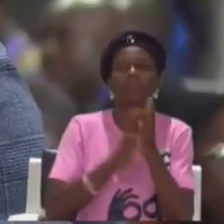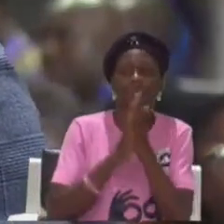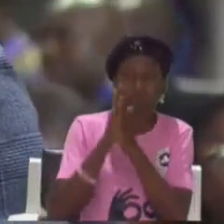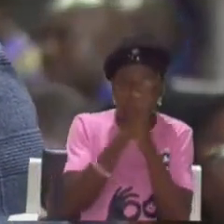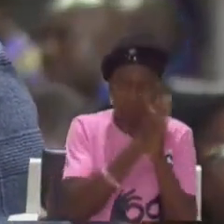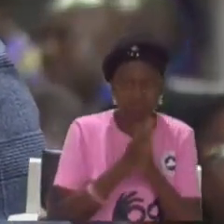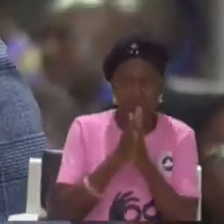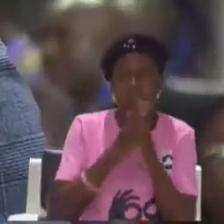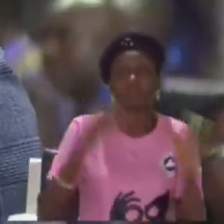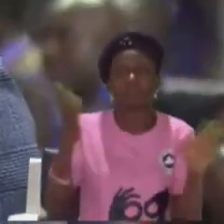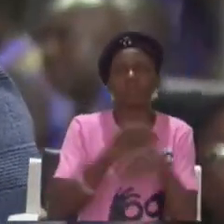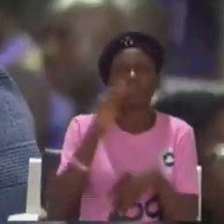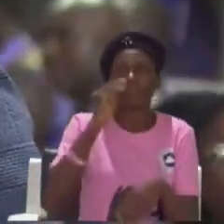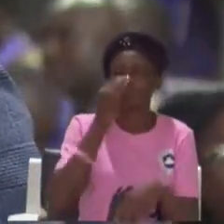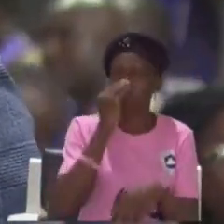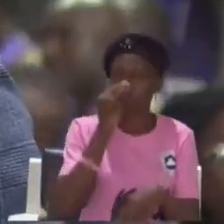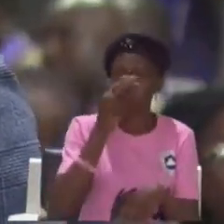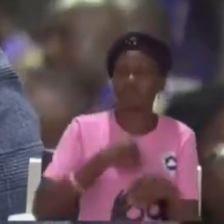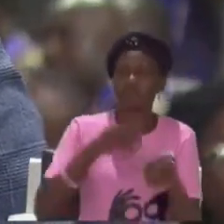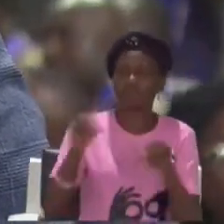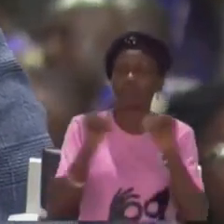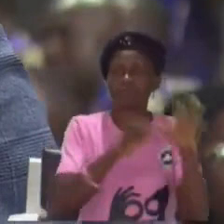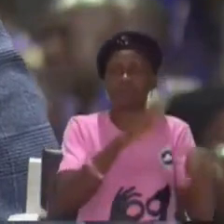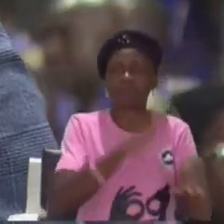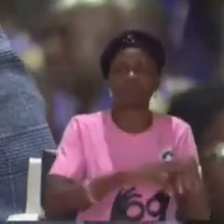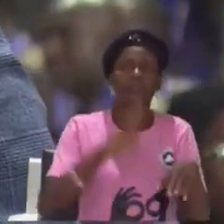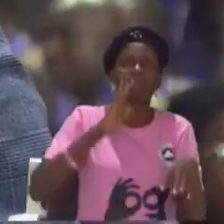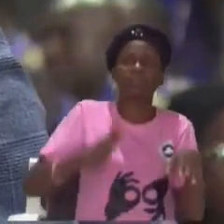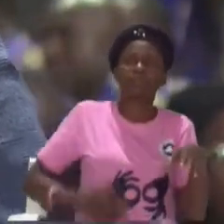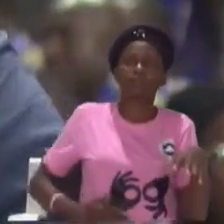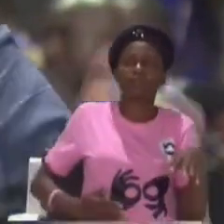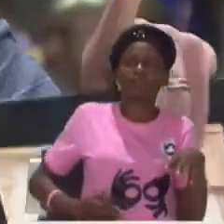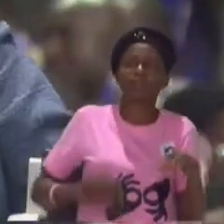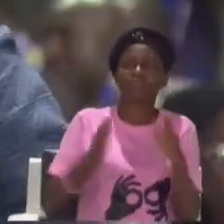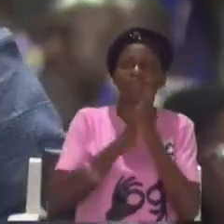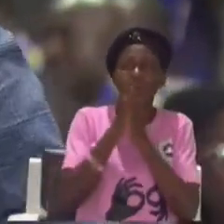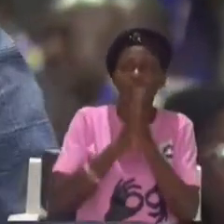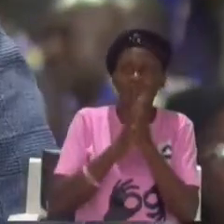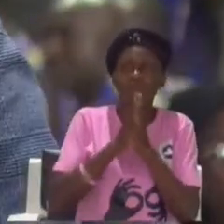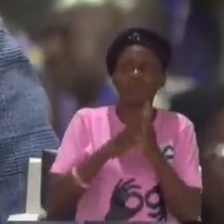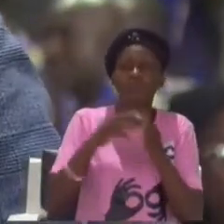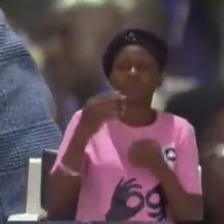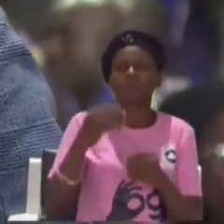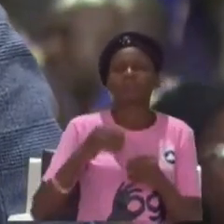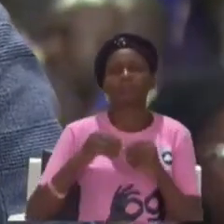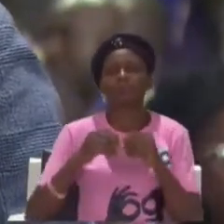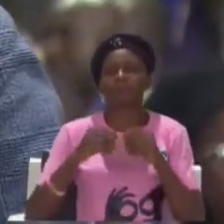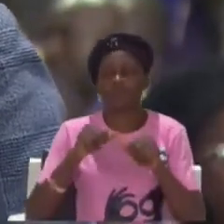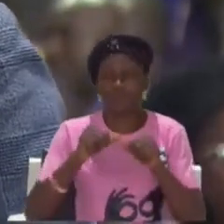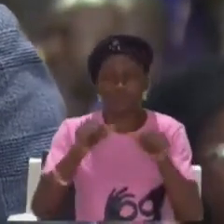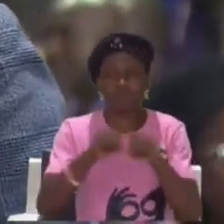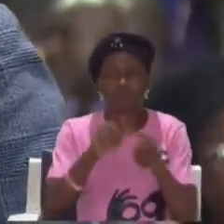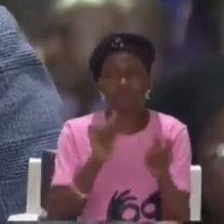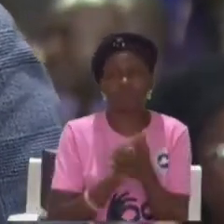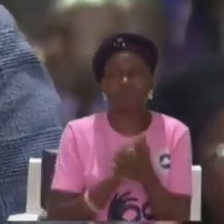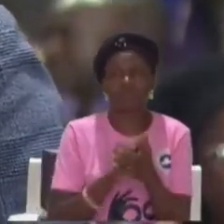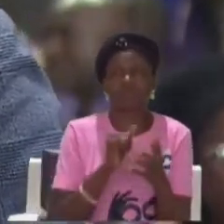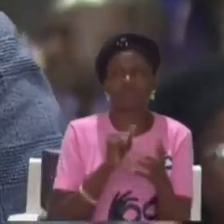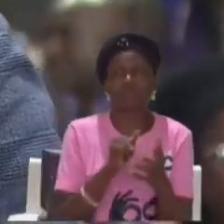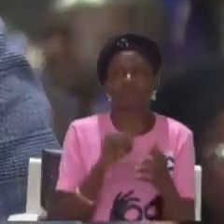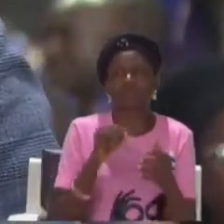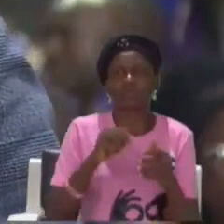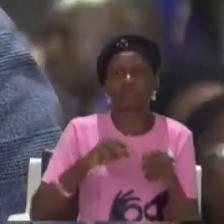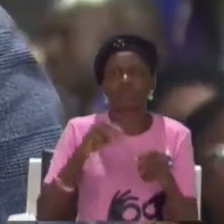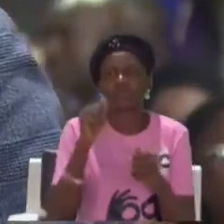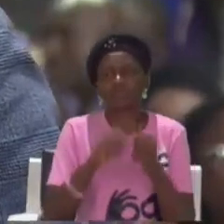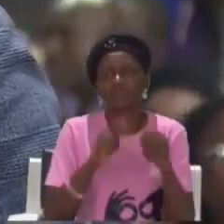And I would take this hanky out and I would place it on her belly. And we would pray, your will be done. Give us peace, give us understanding,